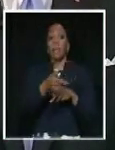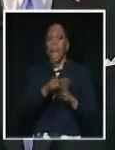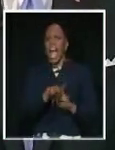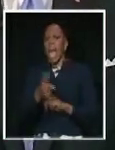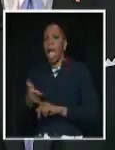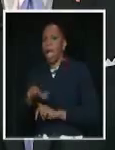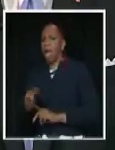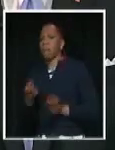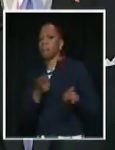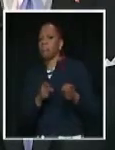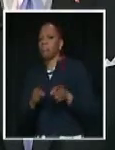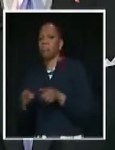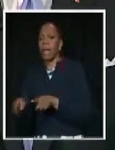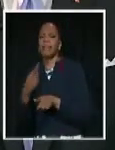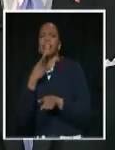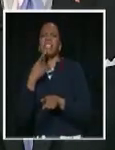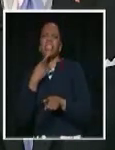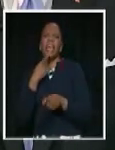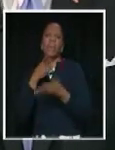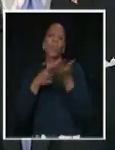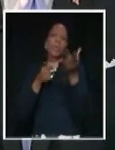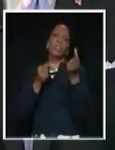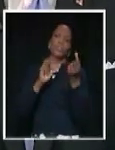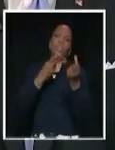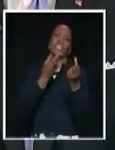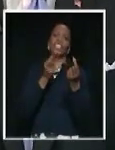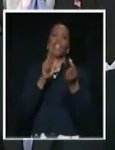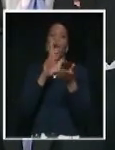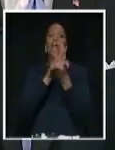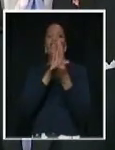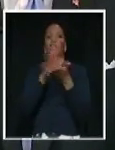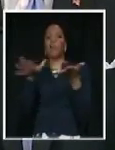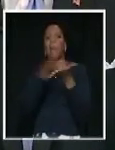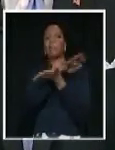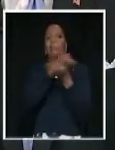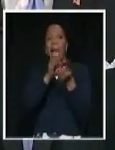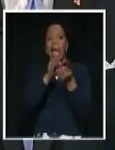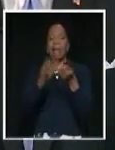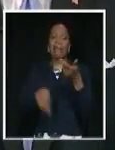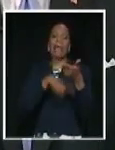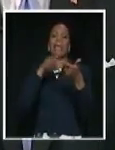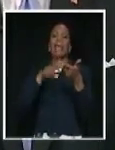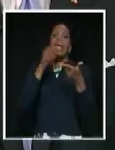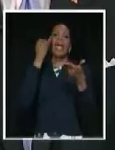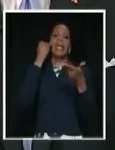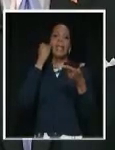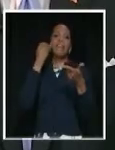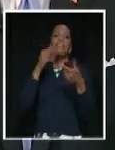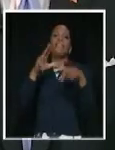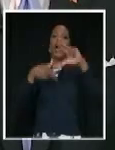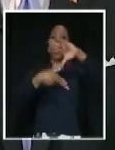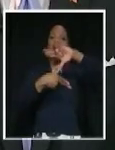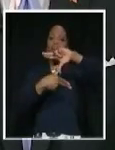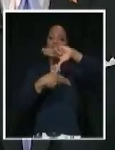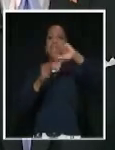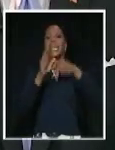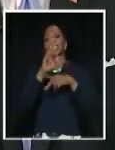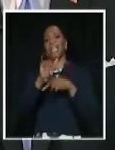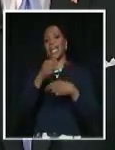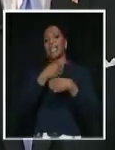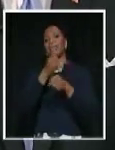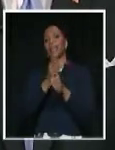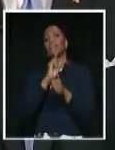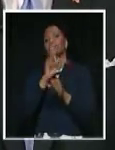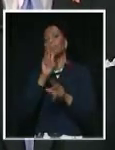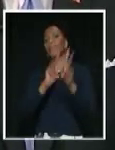moment ago I would annihilate charter schools. He said I would destroy our efforts at Sandy 8 if I tried to make sure that people affected by Sandy got jobs.